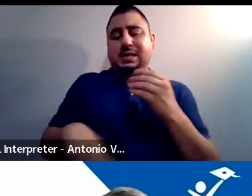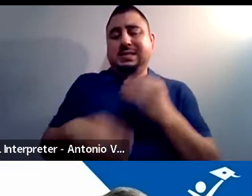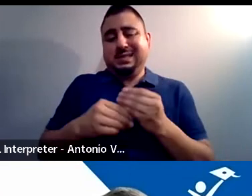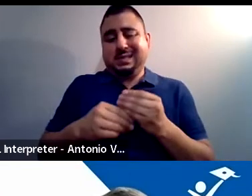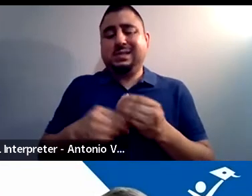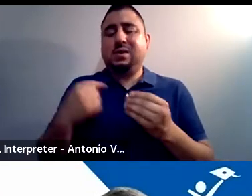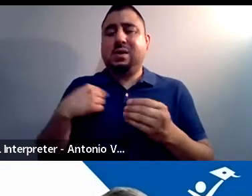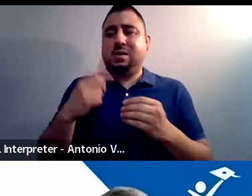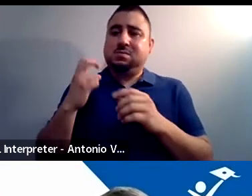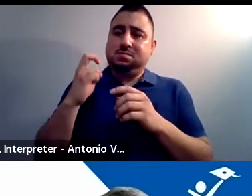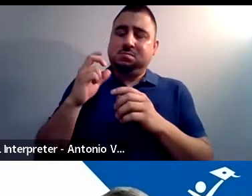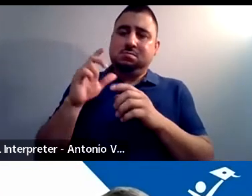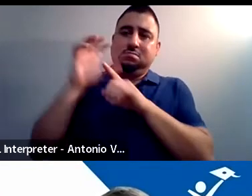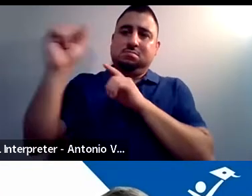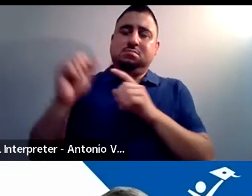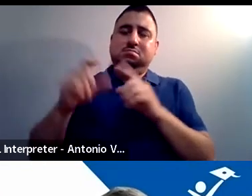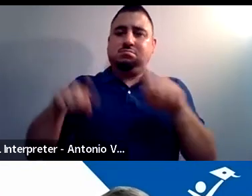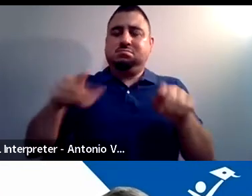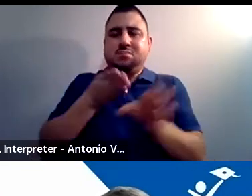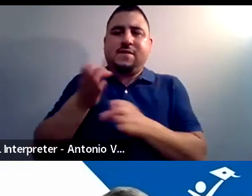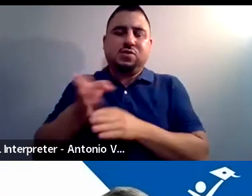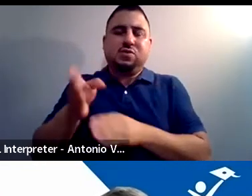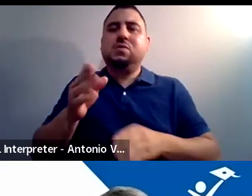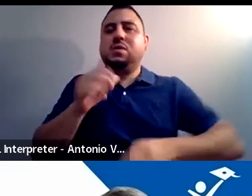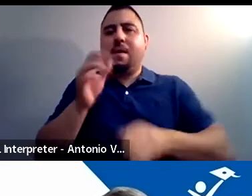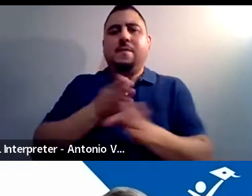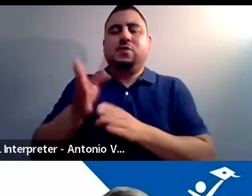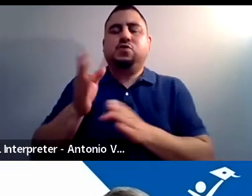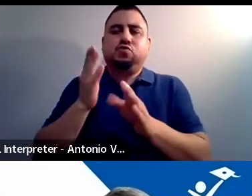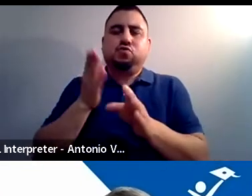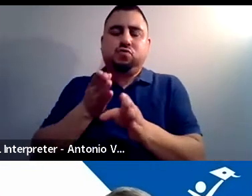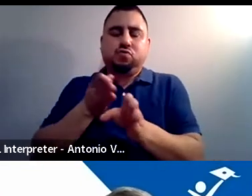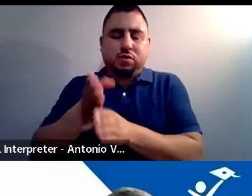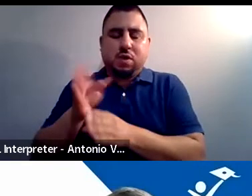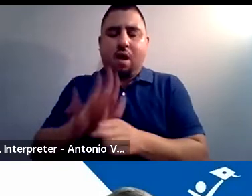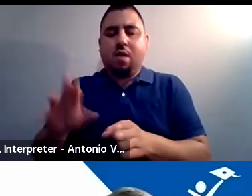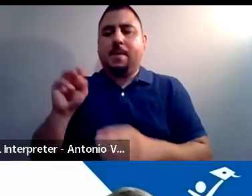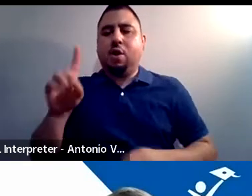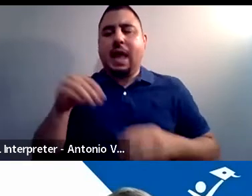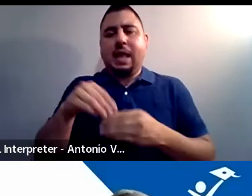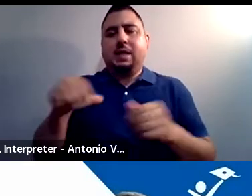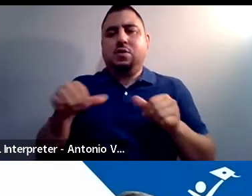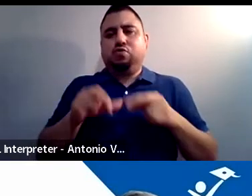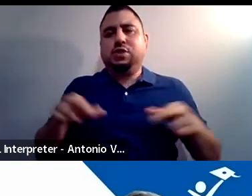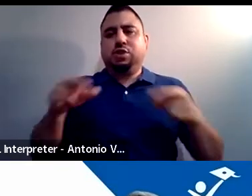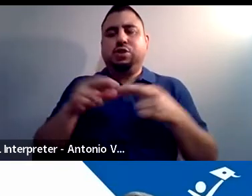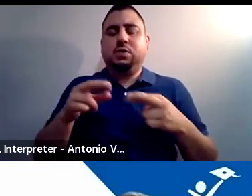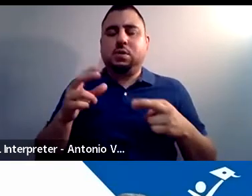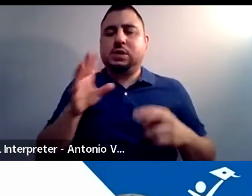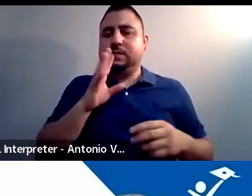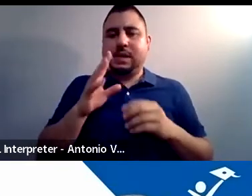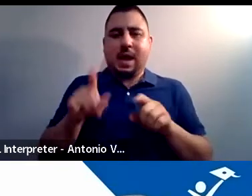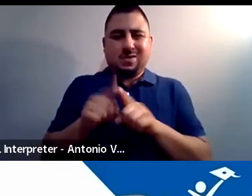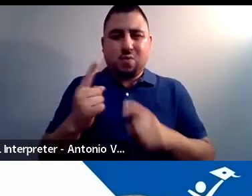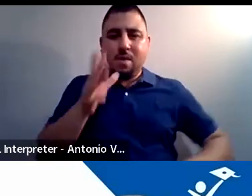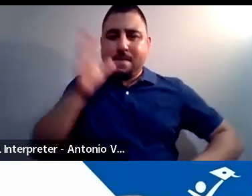gone on to distinguish themselves in various professional and non-professional careers throughout the state of Maryland and in the region. Speaking as one of